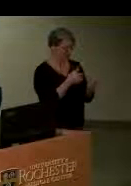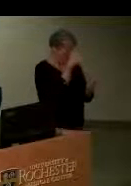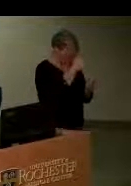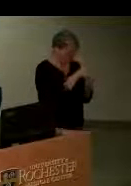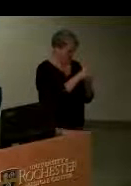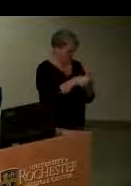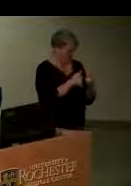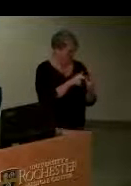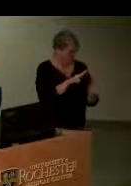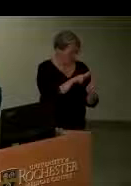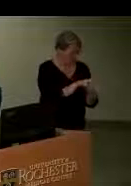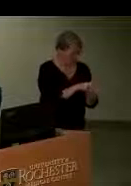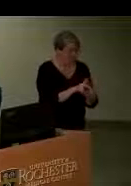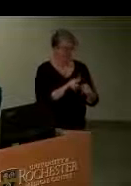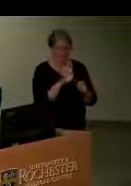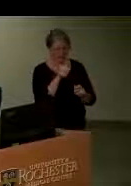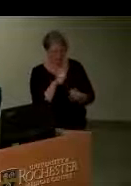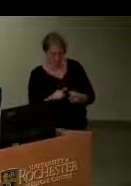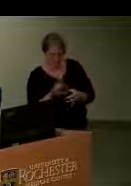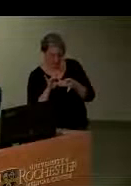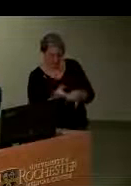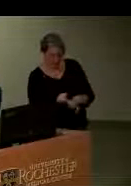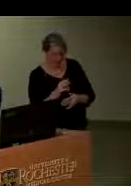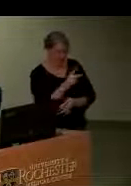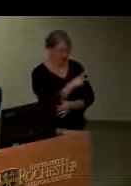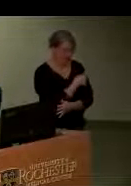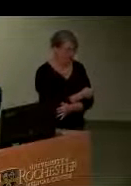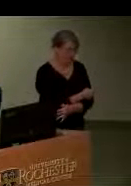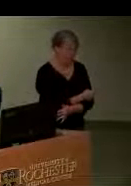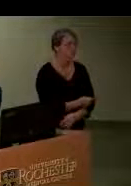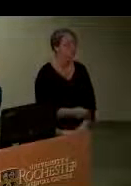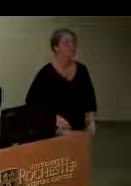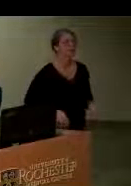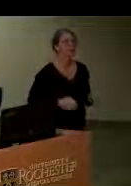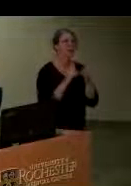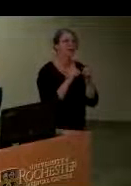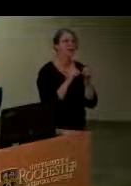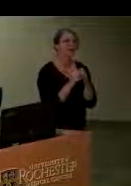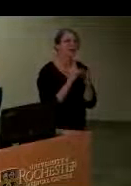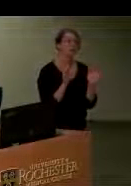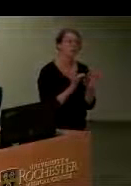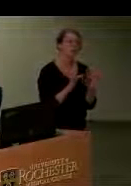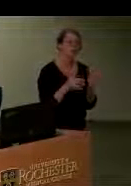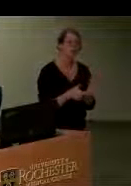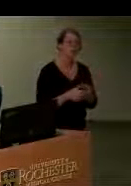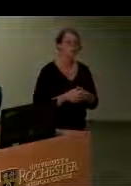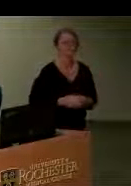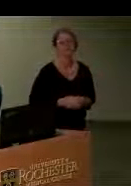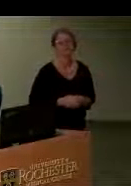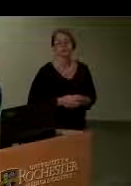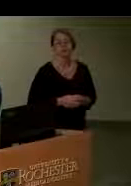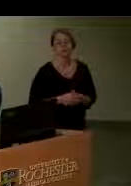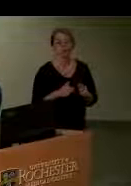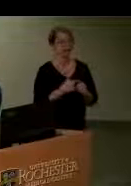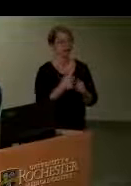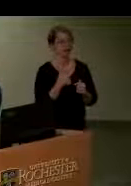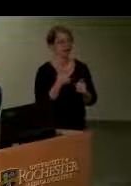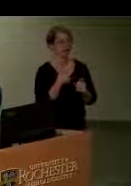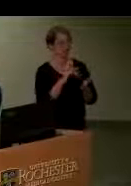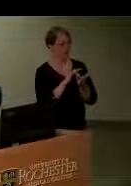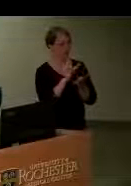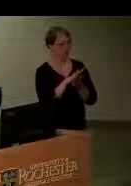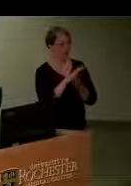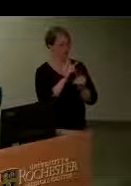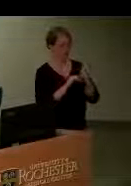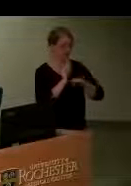to patients. They're in small groups constantly. And when I had the medical school building built, we had